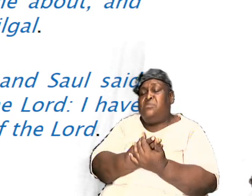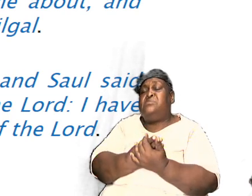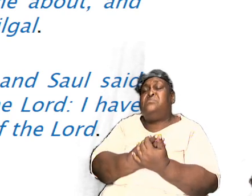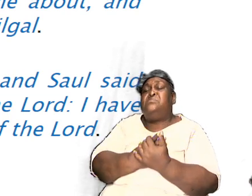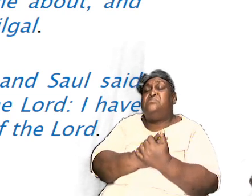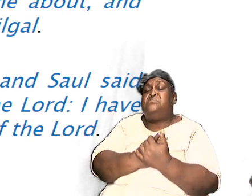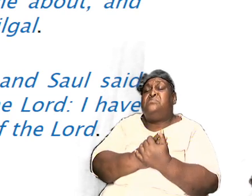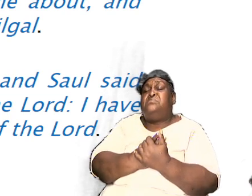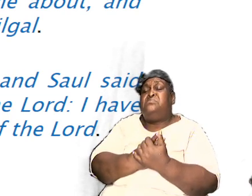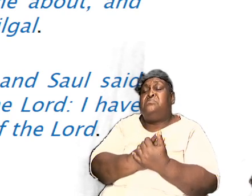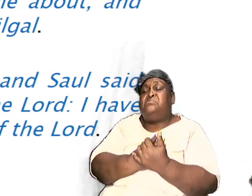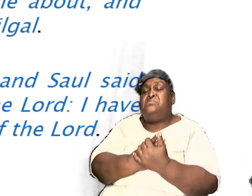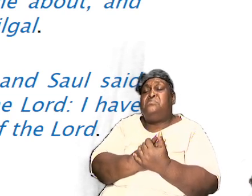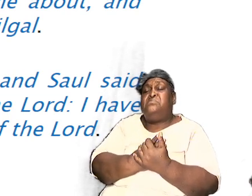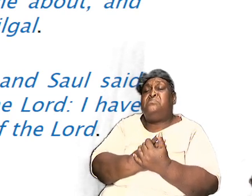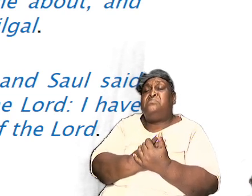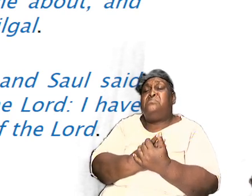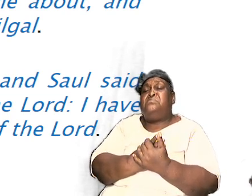everything.